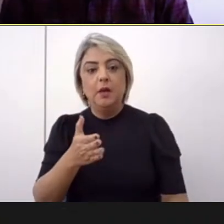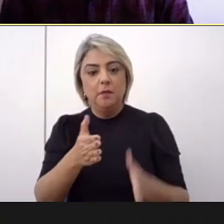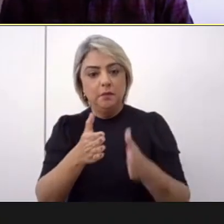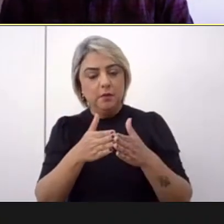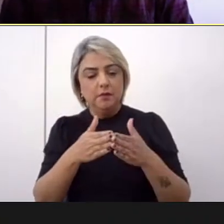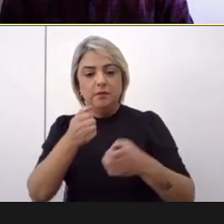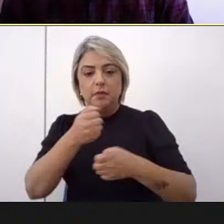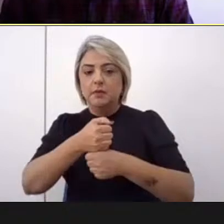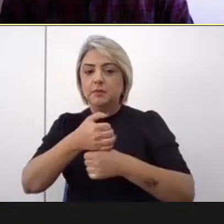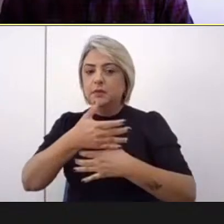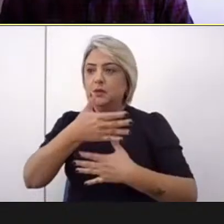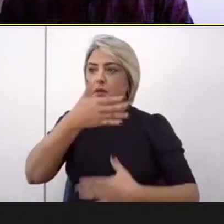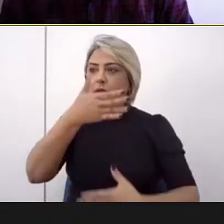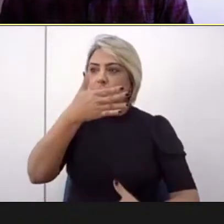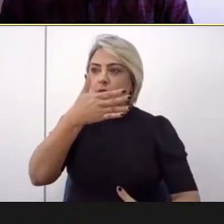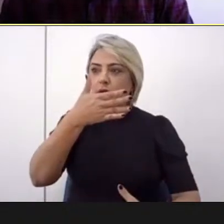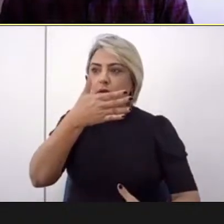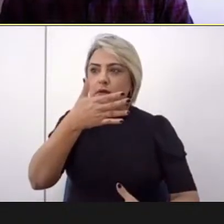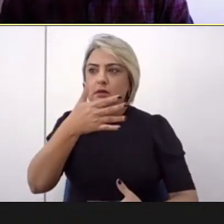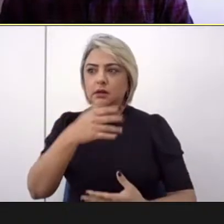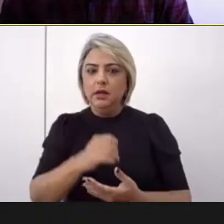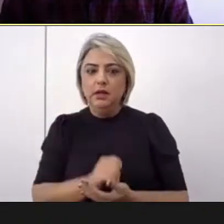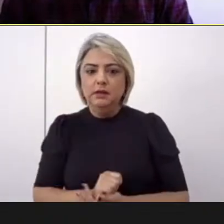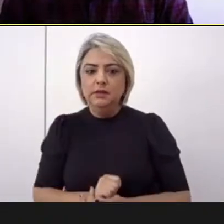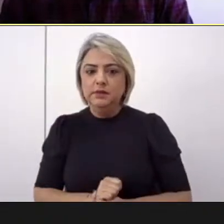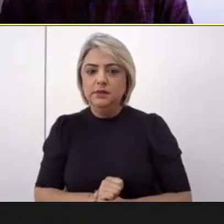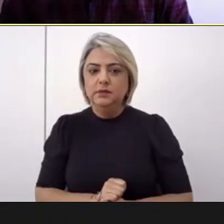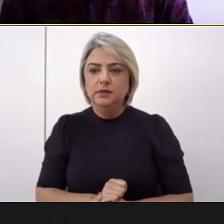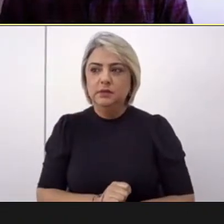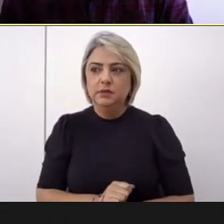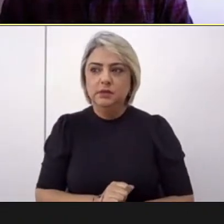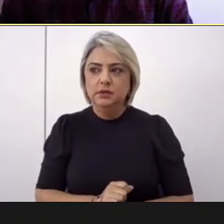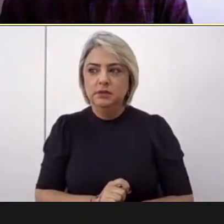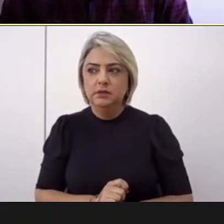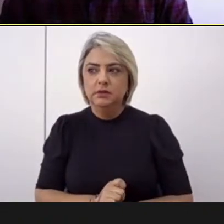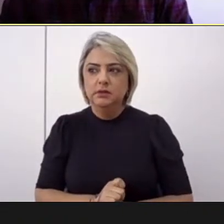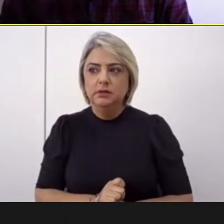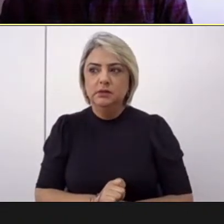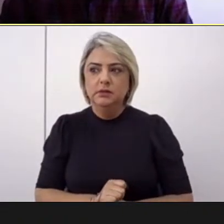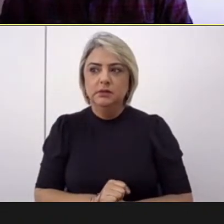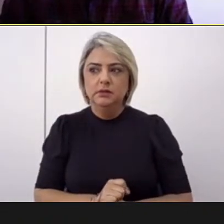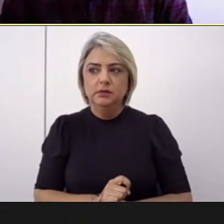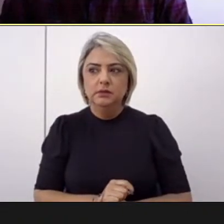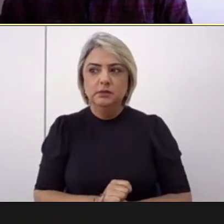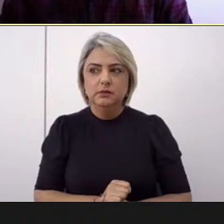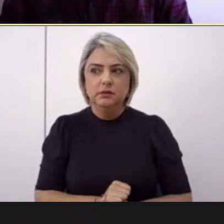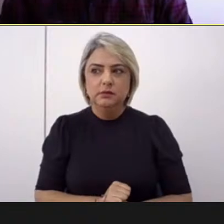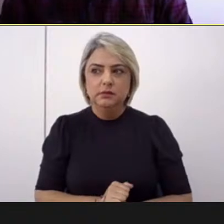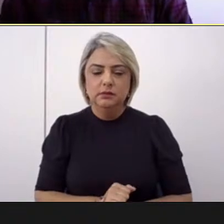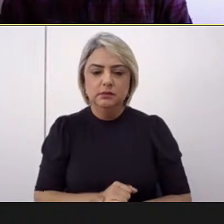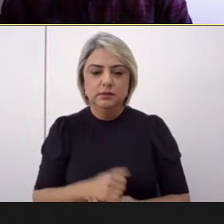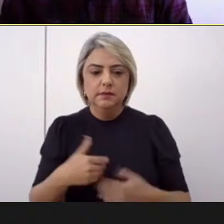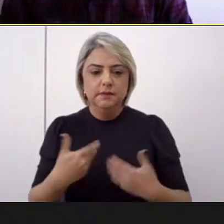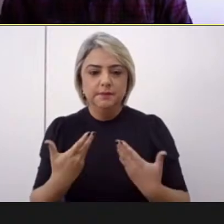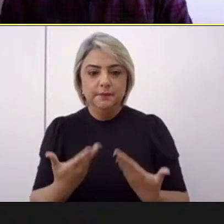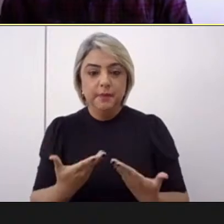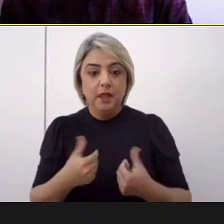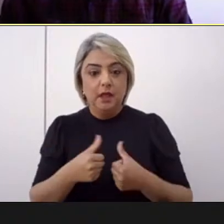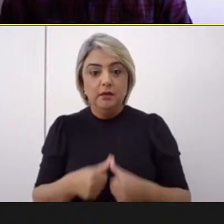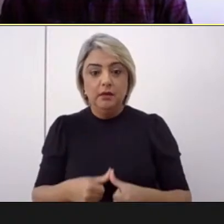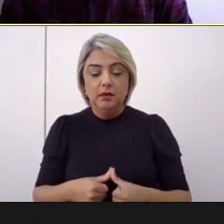can also ask your questions in Portuguese, and we will be very happy to translate